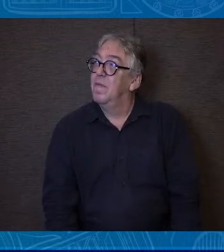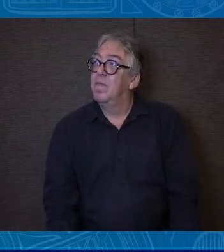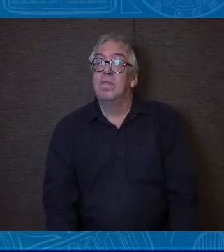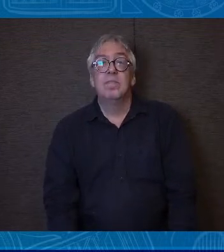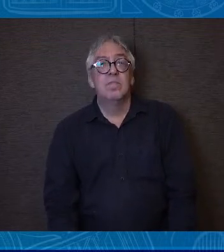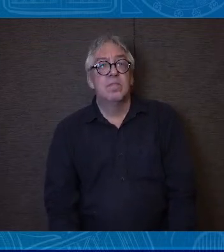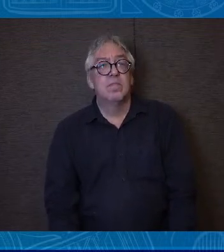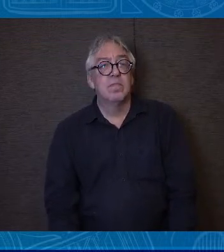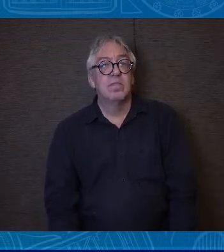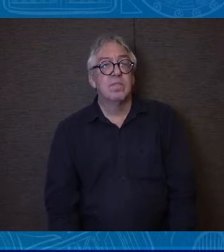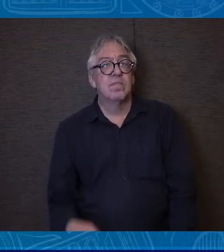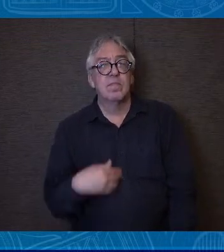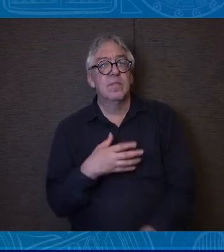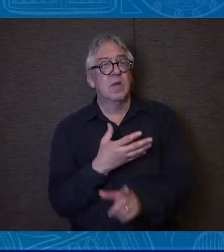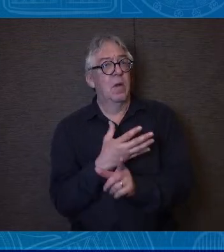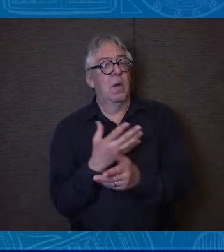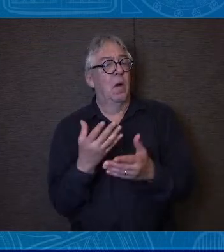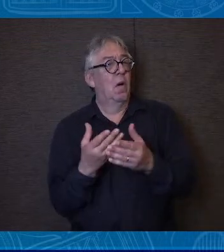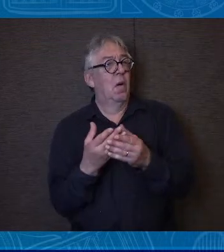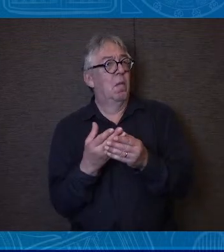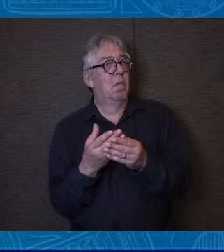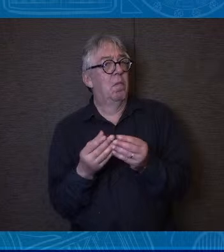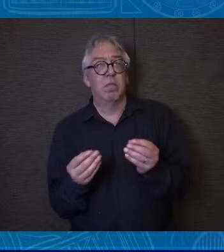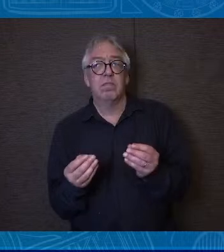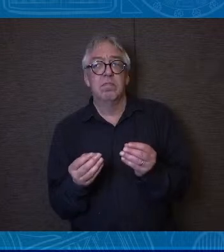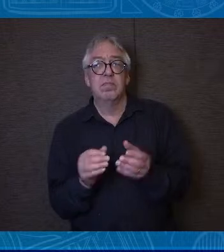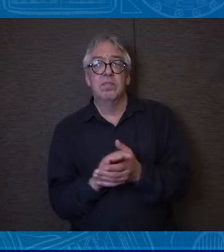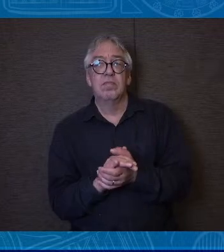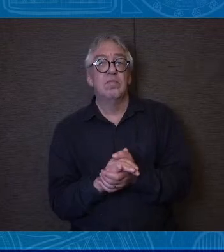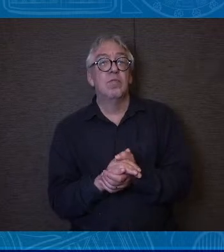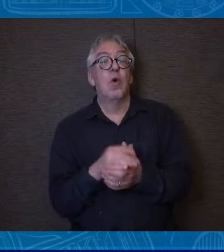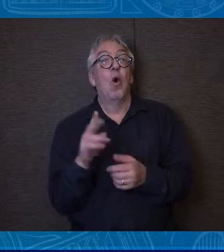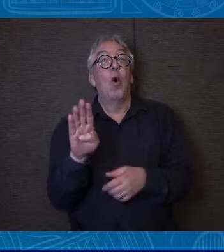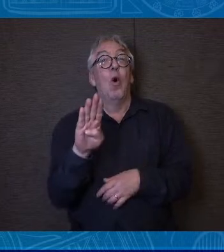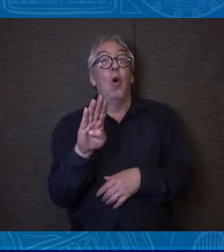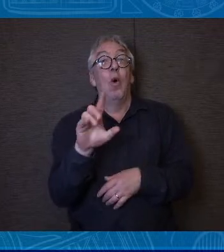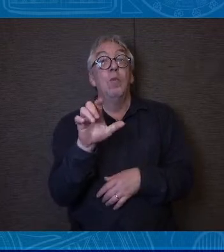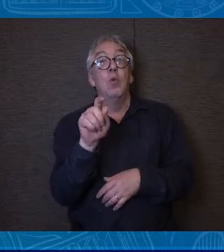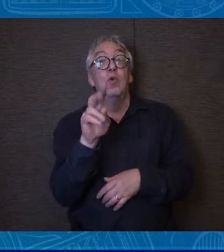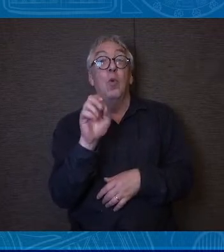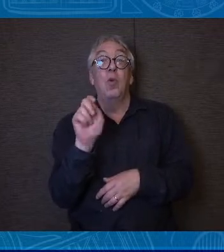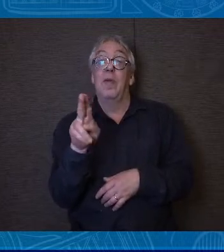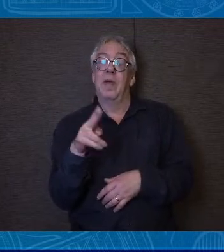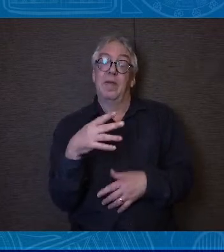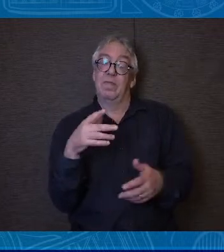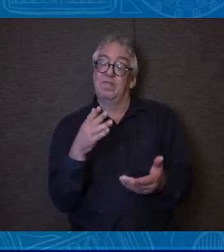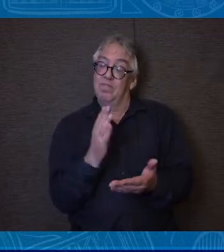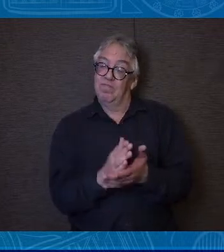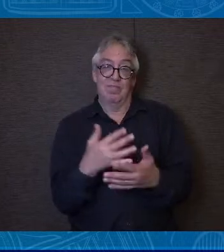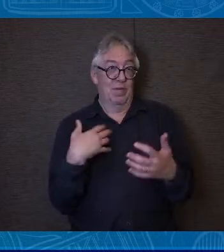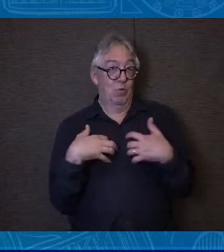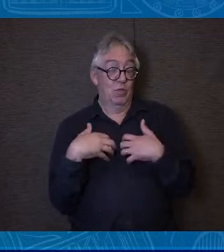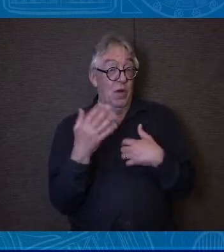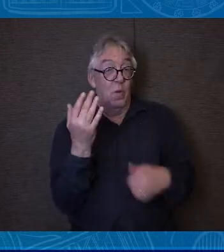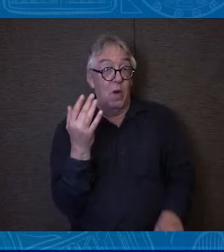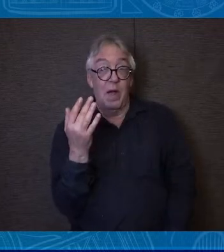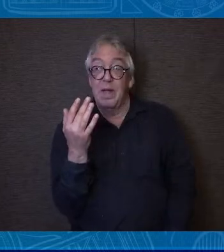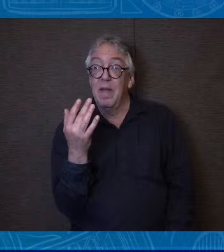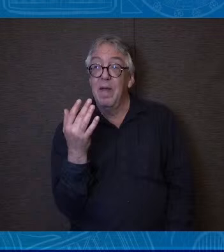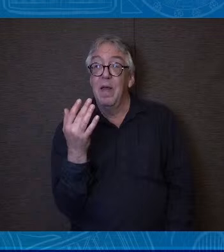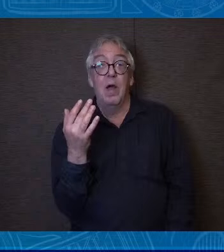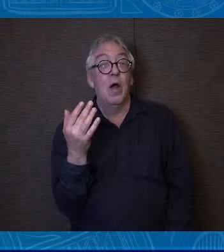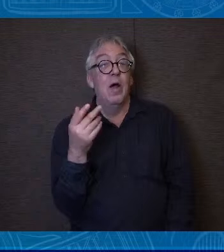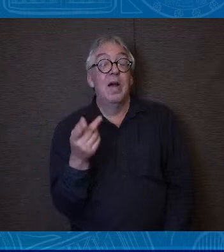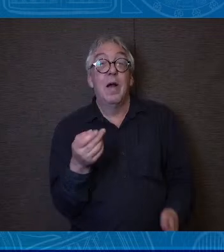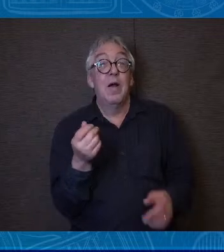situation, in our case, the use of Bluetooth is very interesting because, in fact, everything is very